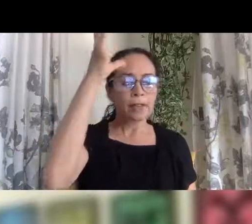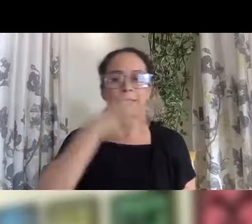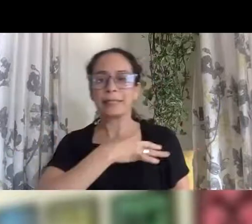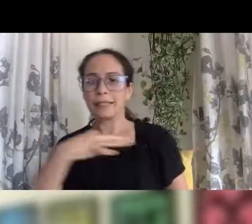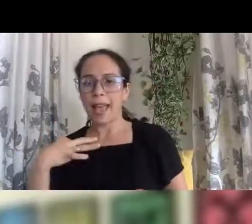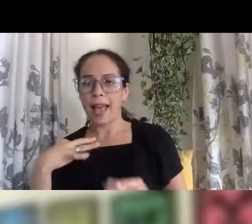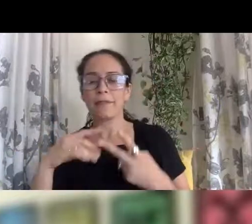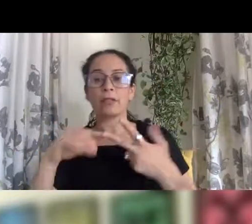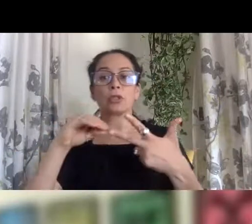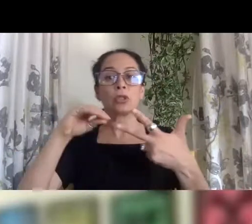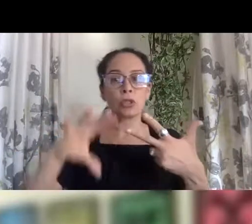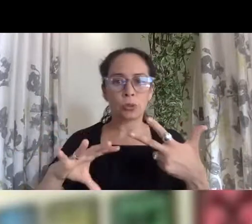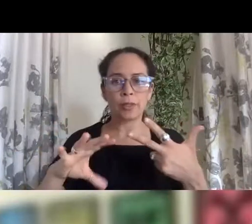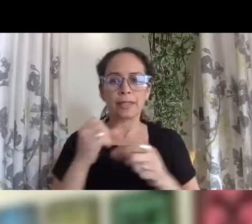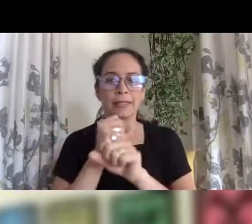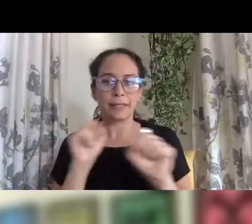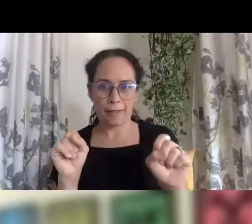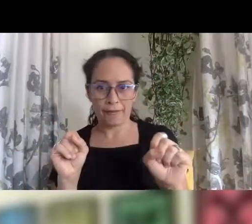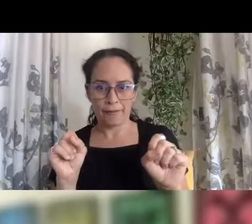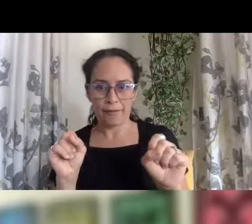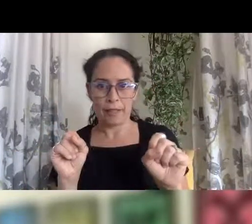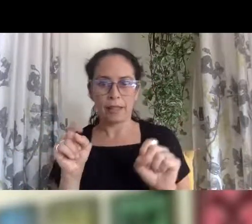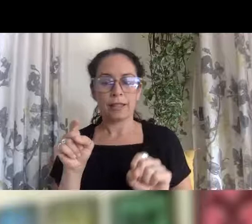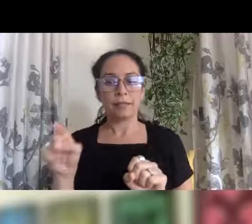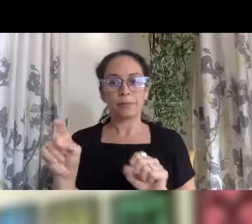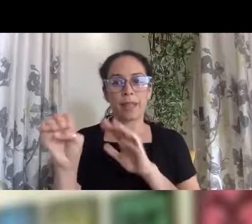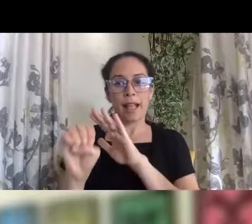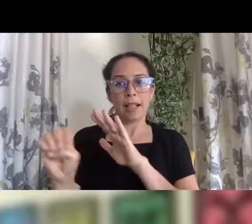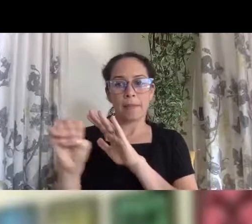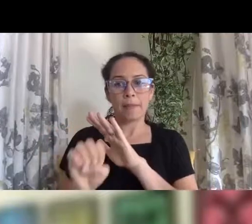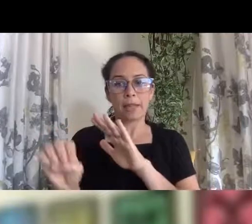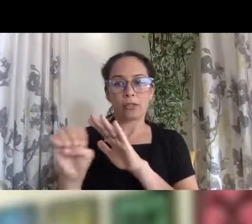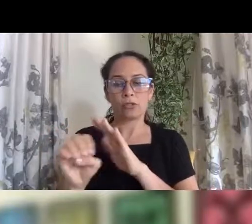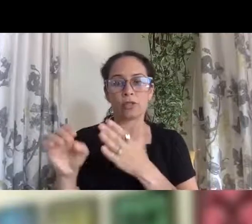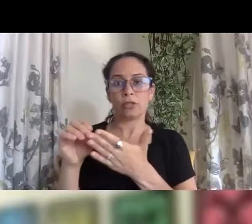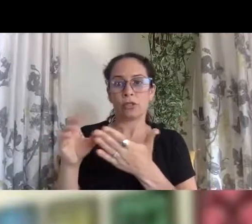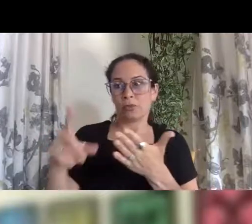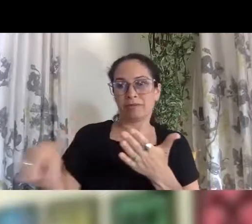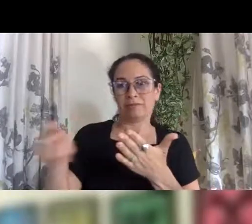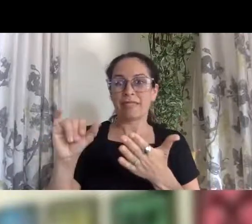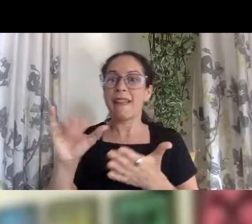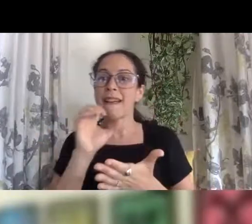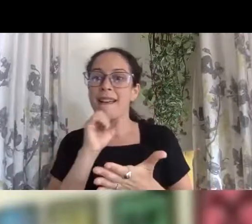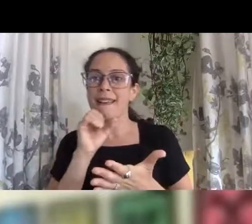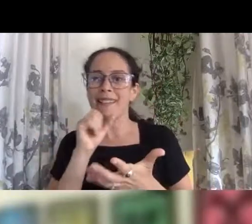And elementary children will still be the largest group of unvaccinated